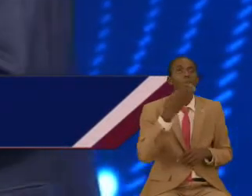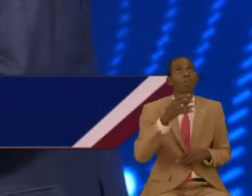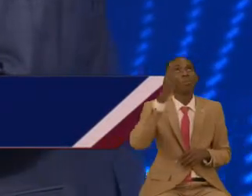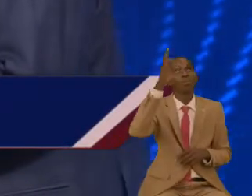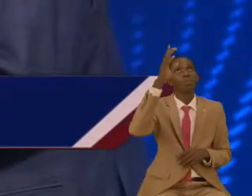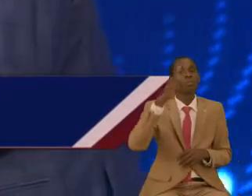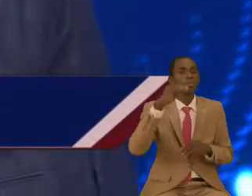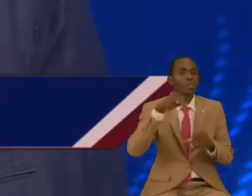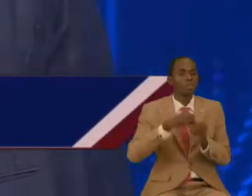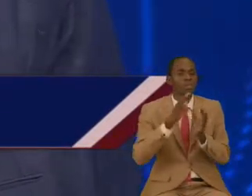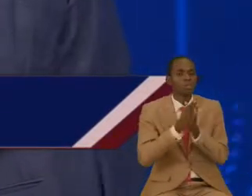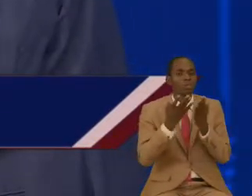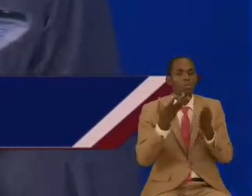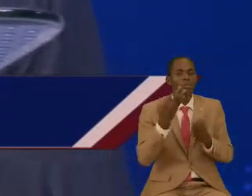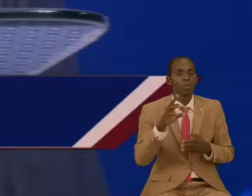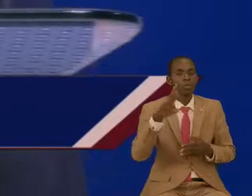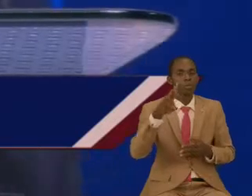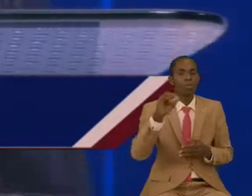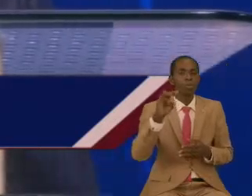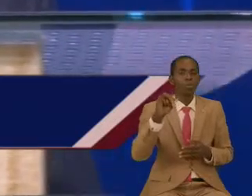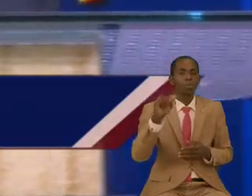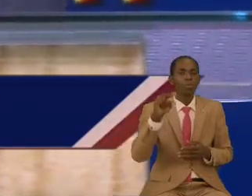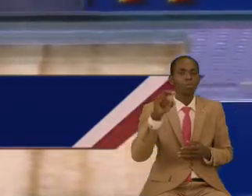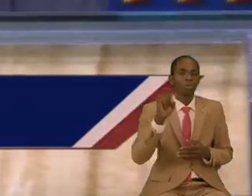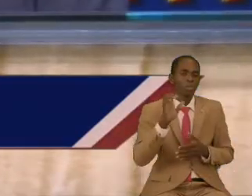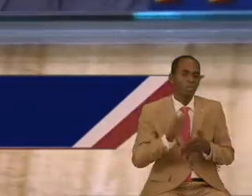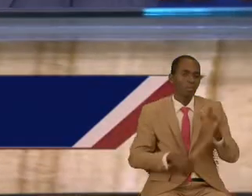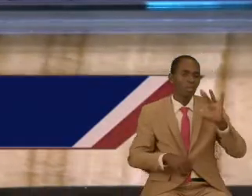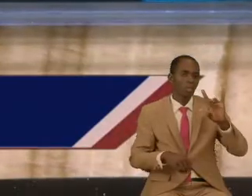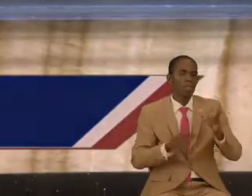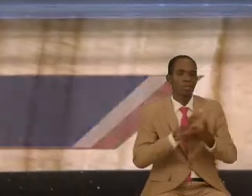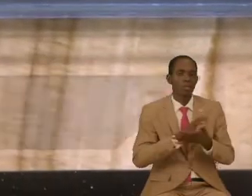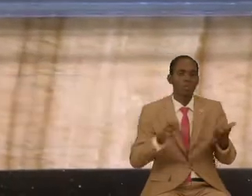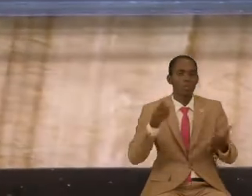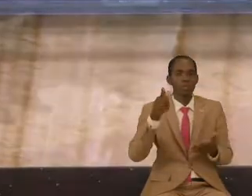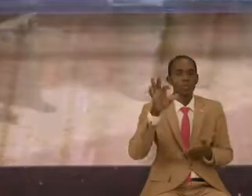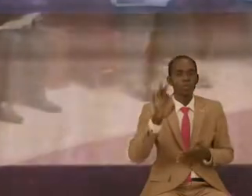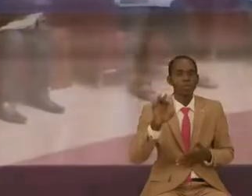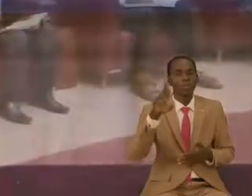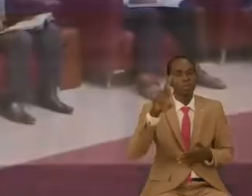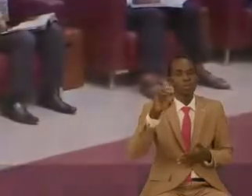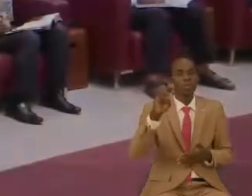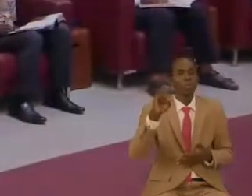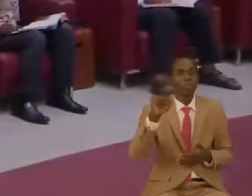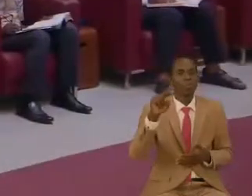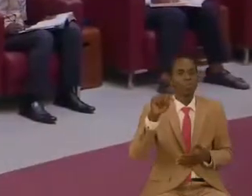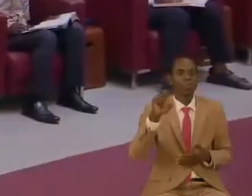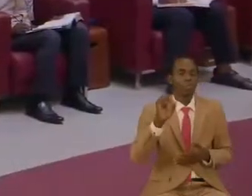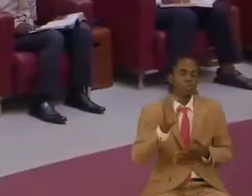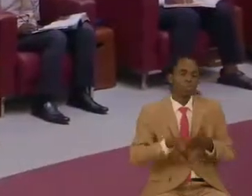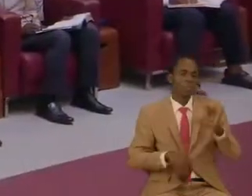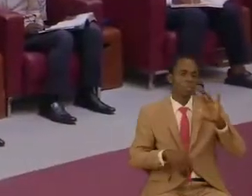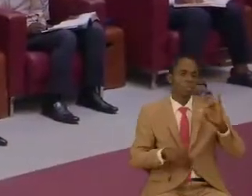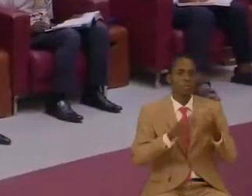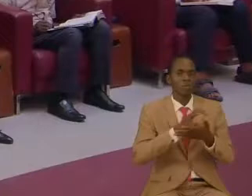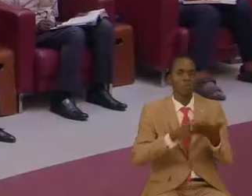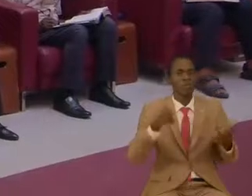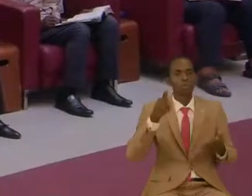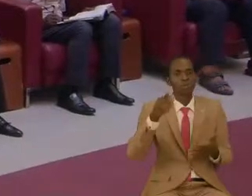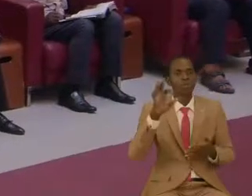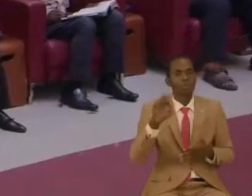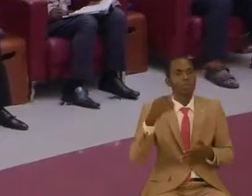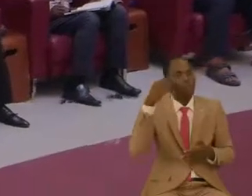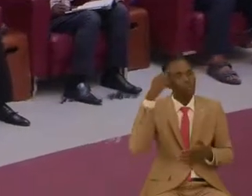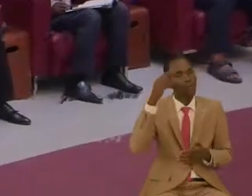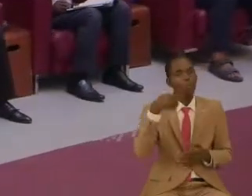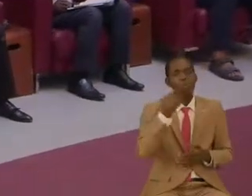In Romans chapter 8, verse 29. Romans chapter 8, we're looking at verse